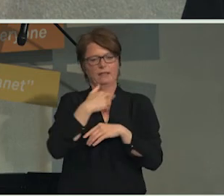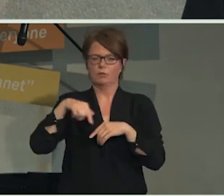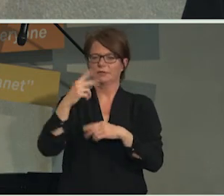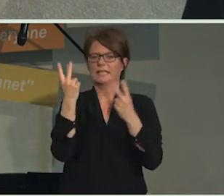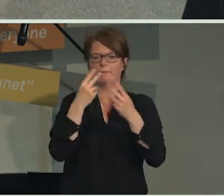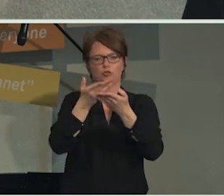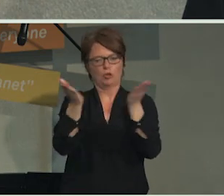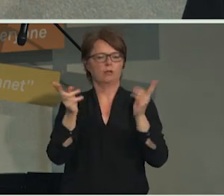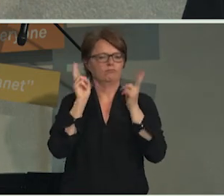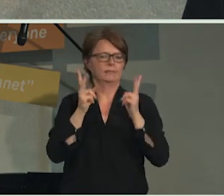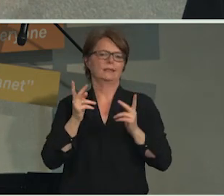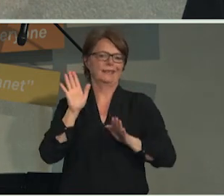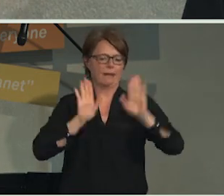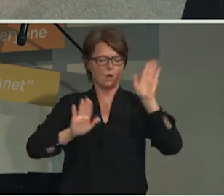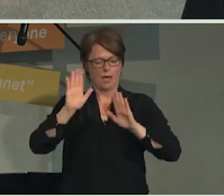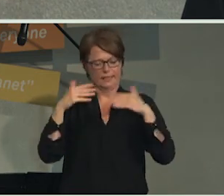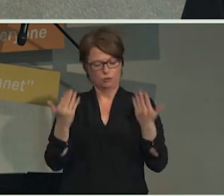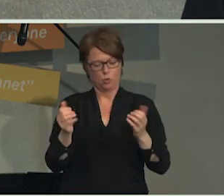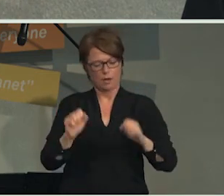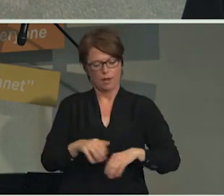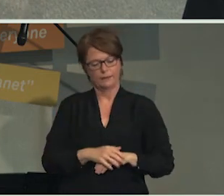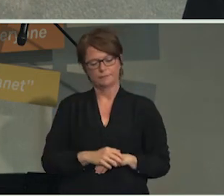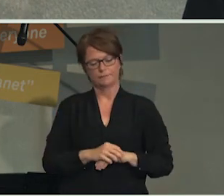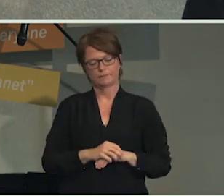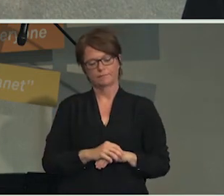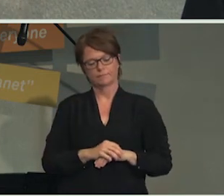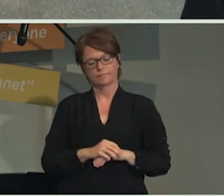so we are just convinced, and we dedicate all our work, each one of us,